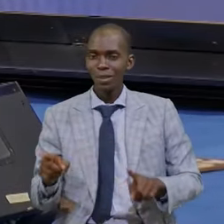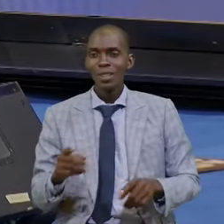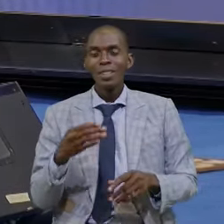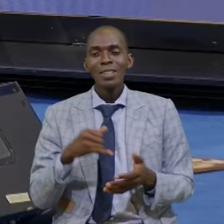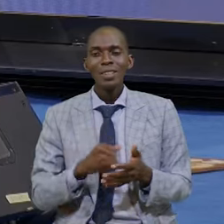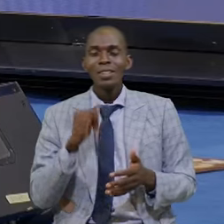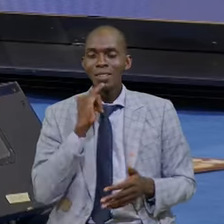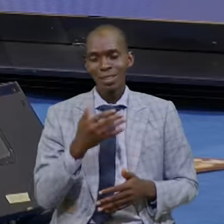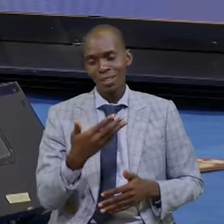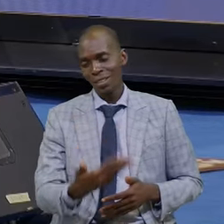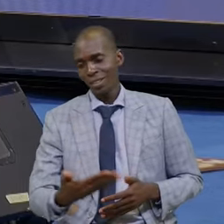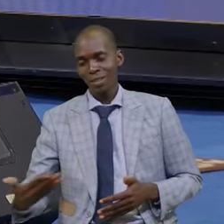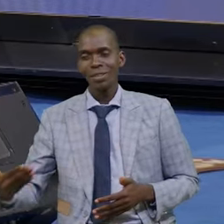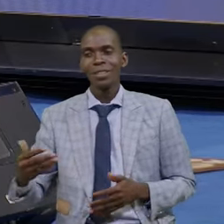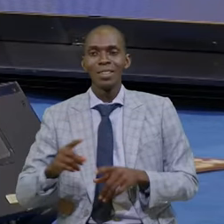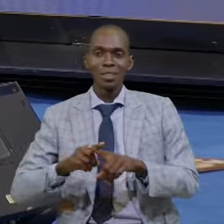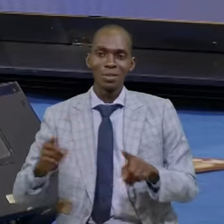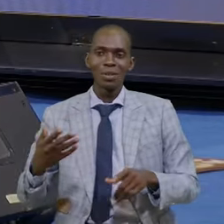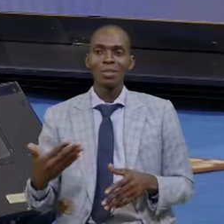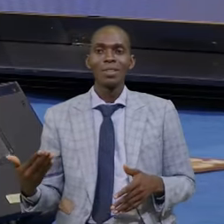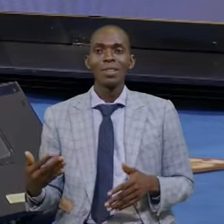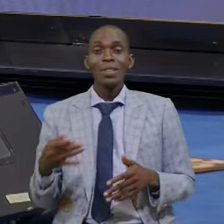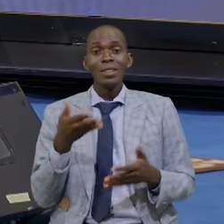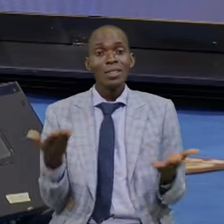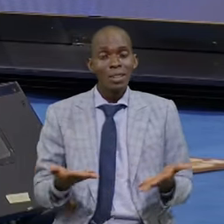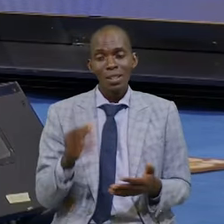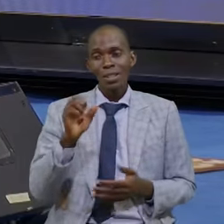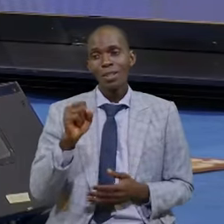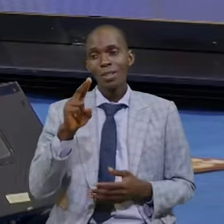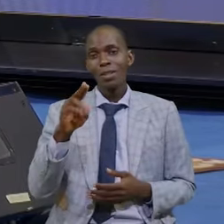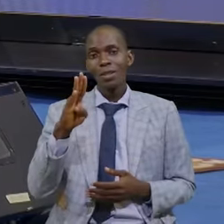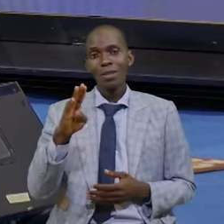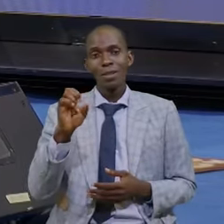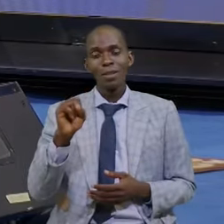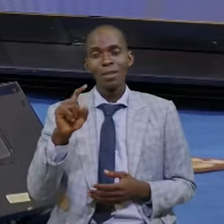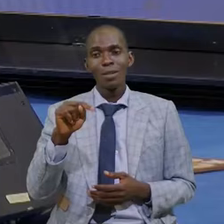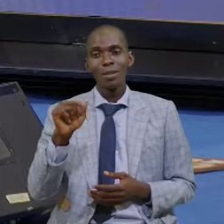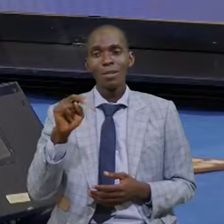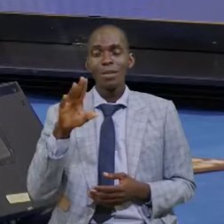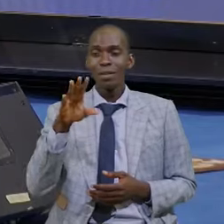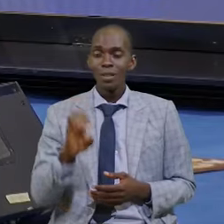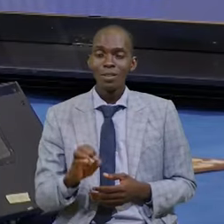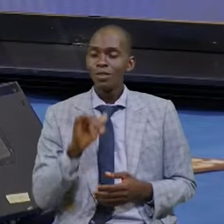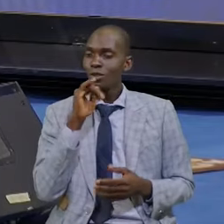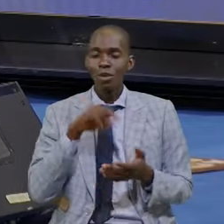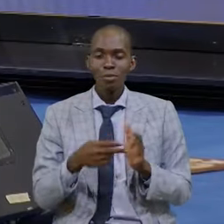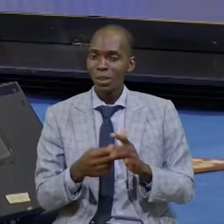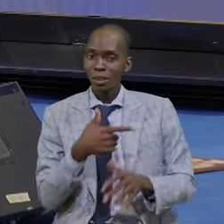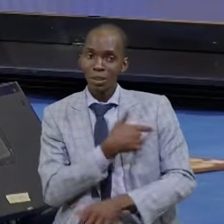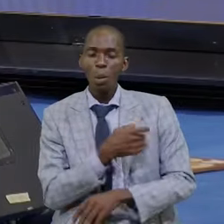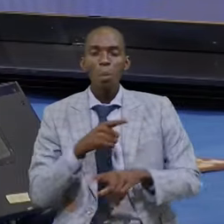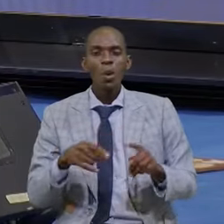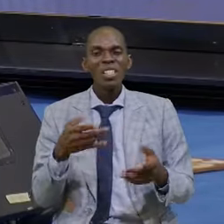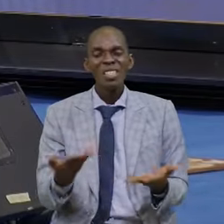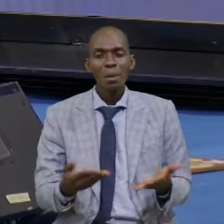inject into the body. It's not talking of, you know, whatever. It's talking of now the property. The